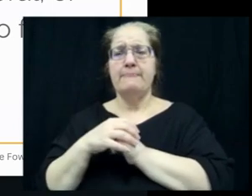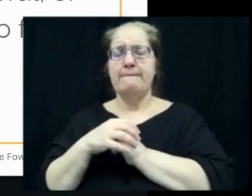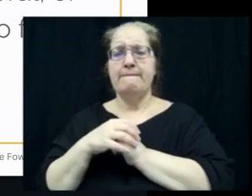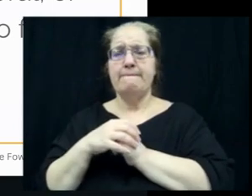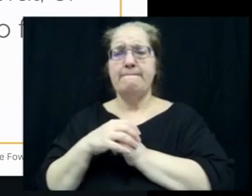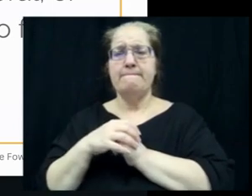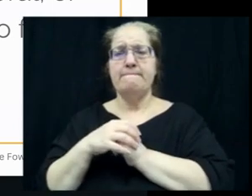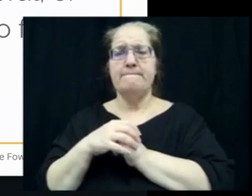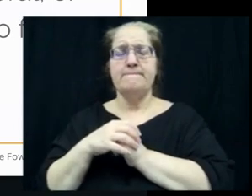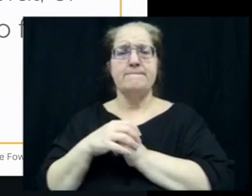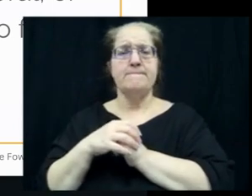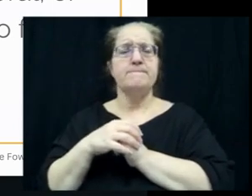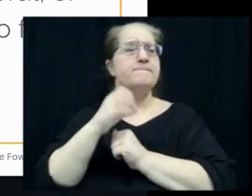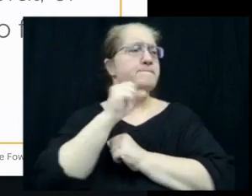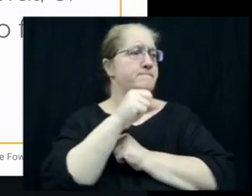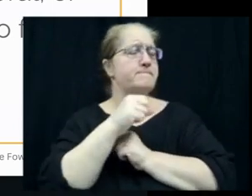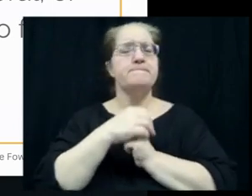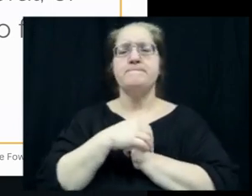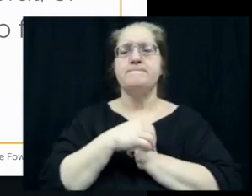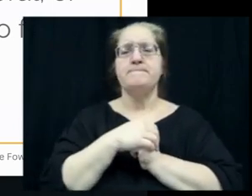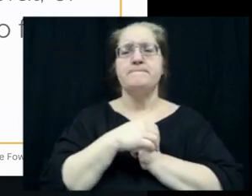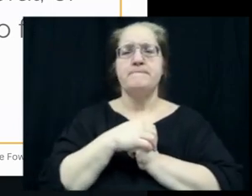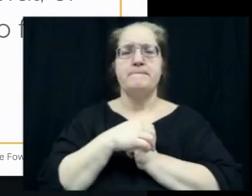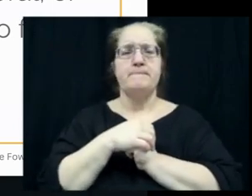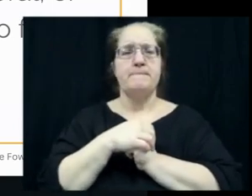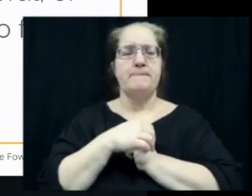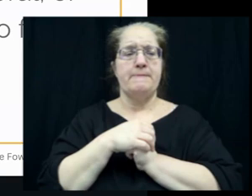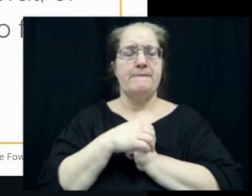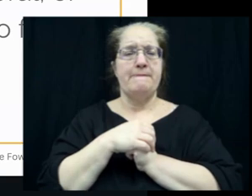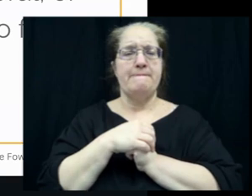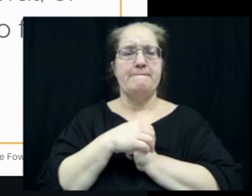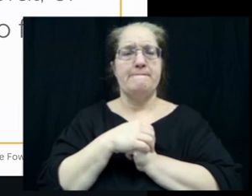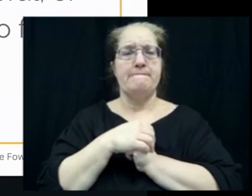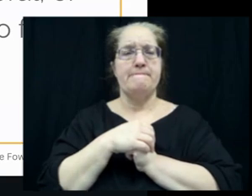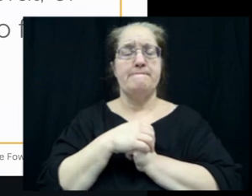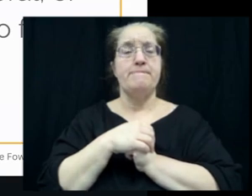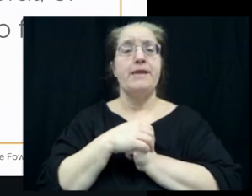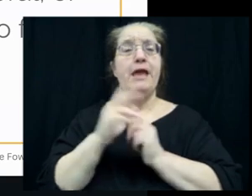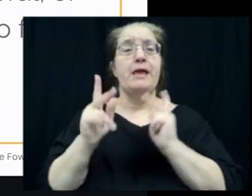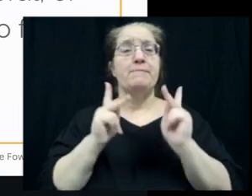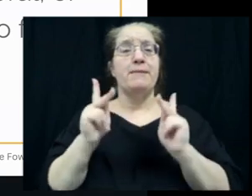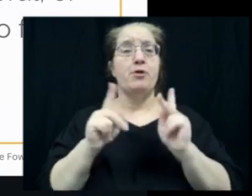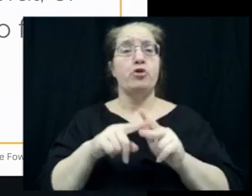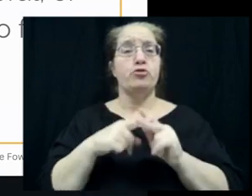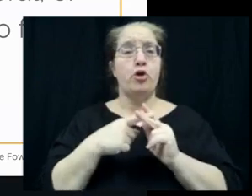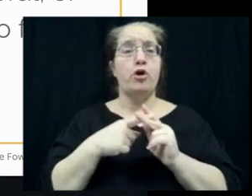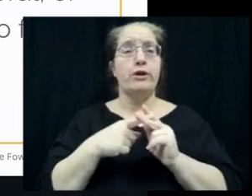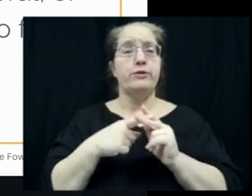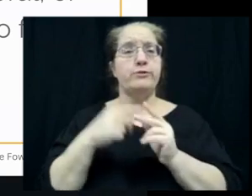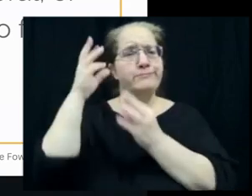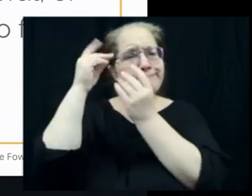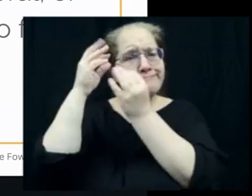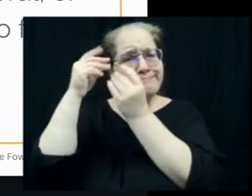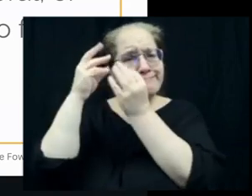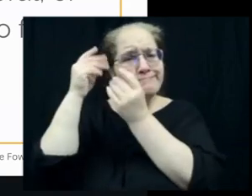their responses? Absolutely. Great. And as people are starting to brainstorm a little